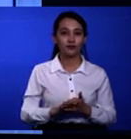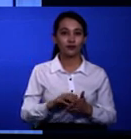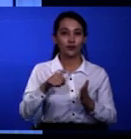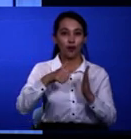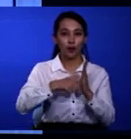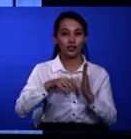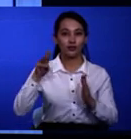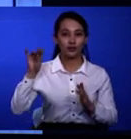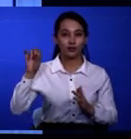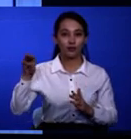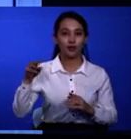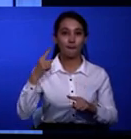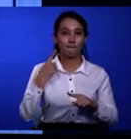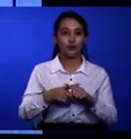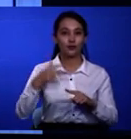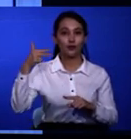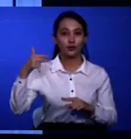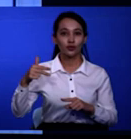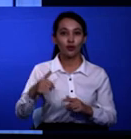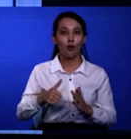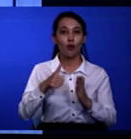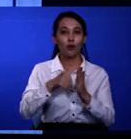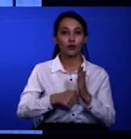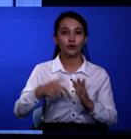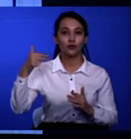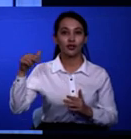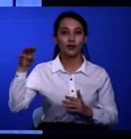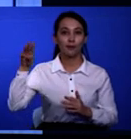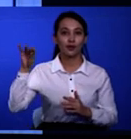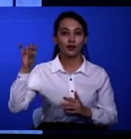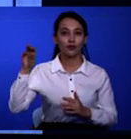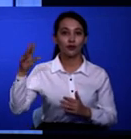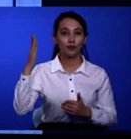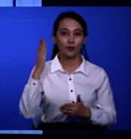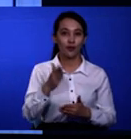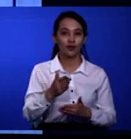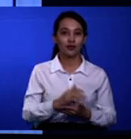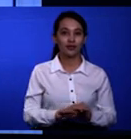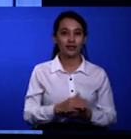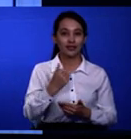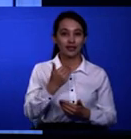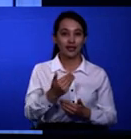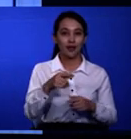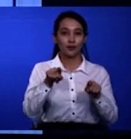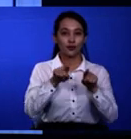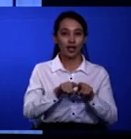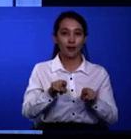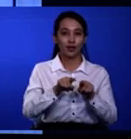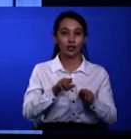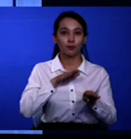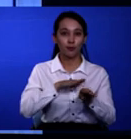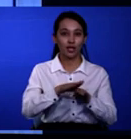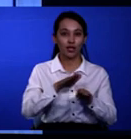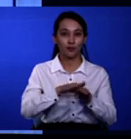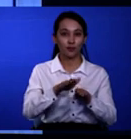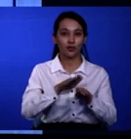600 minut qo'shib 30 minut. 630 minut. Siz ham xuddi shunday yechgan bo'lsangiz, bolalar,